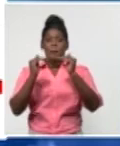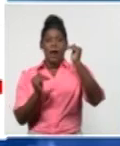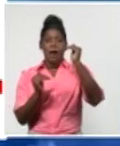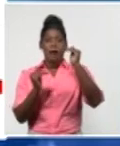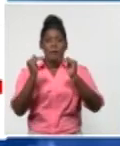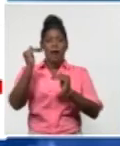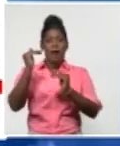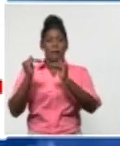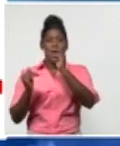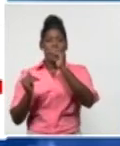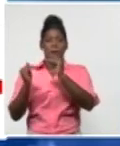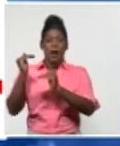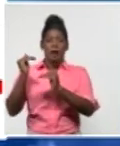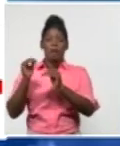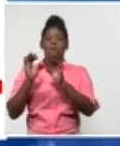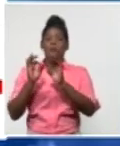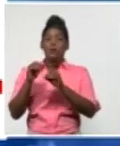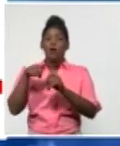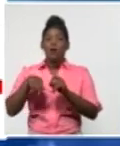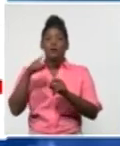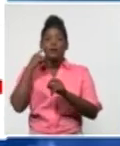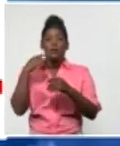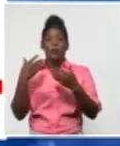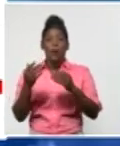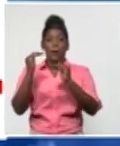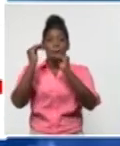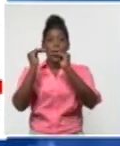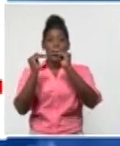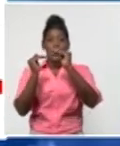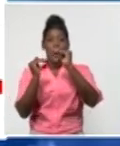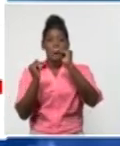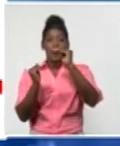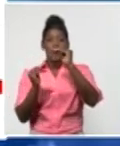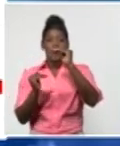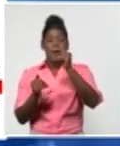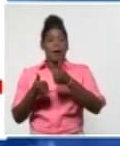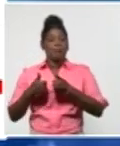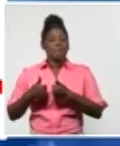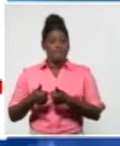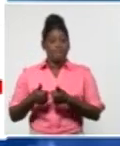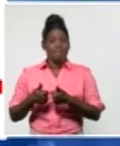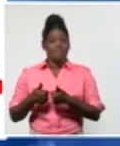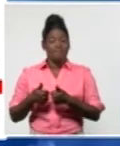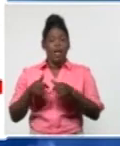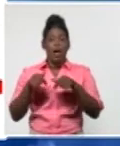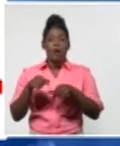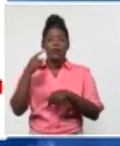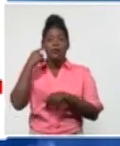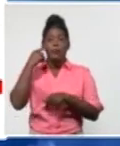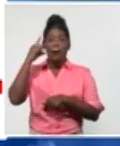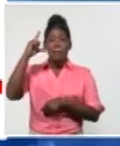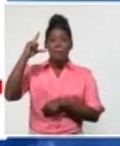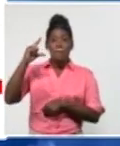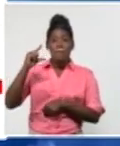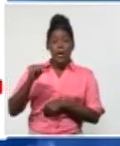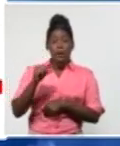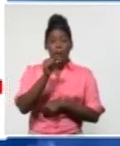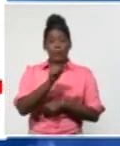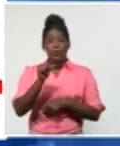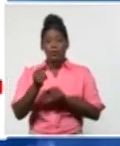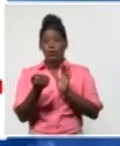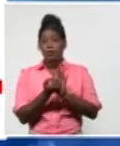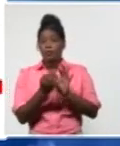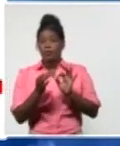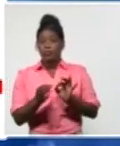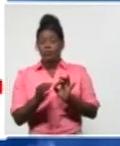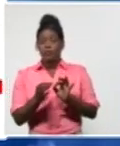us. However, a reduction has been achieved, and the least number of cases we have had